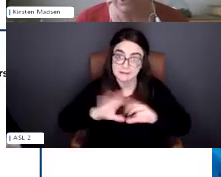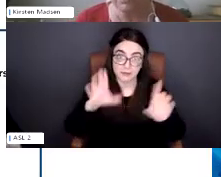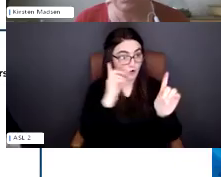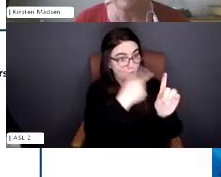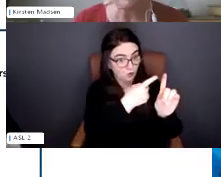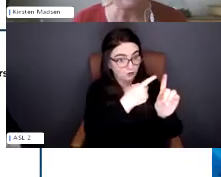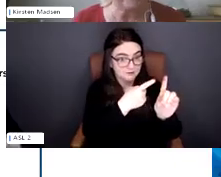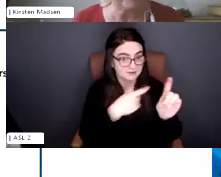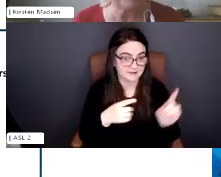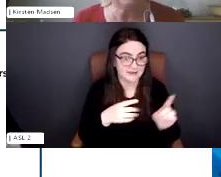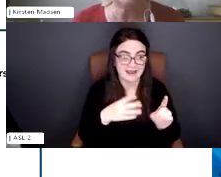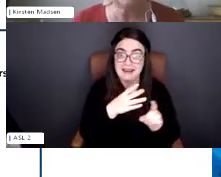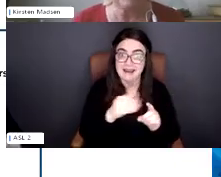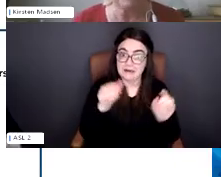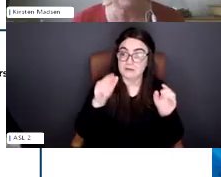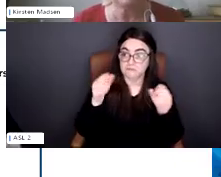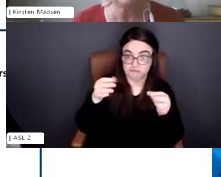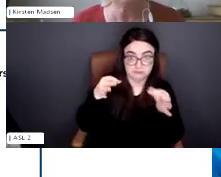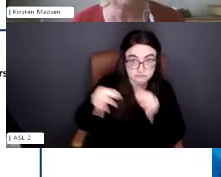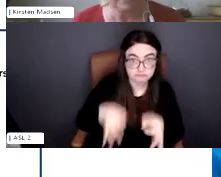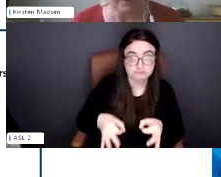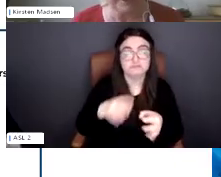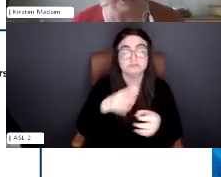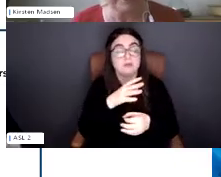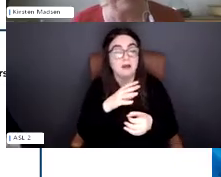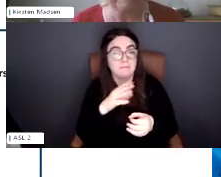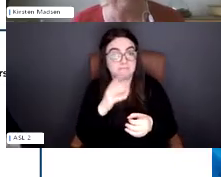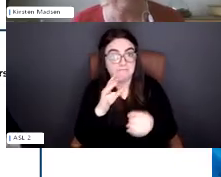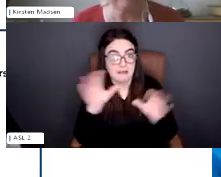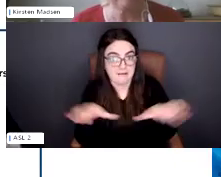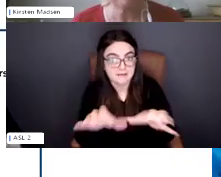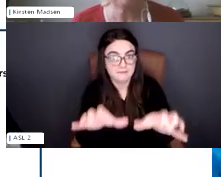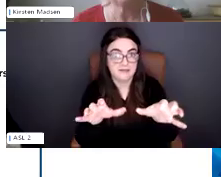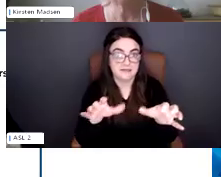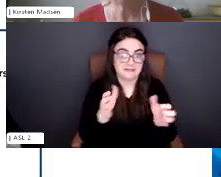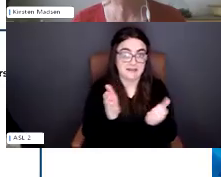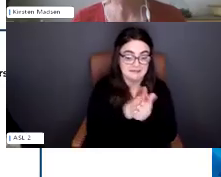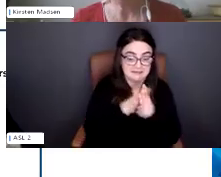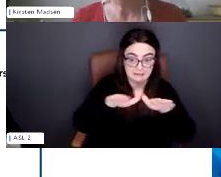the module, activities, templates, and resources.